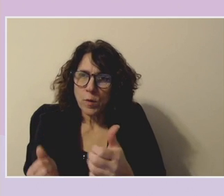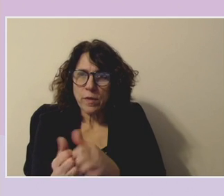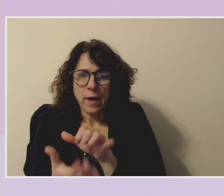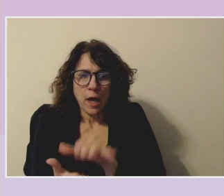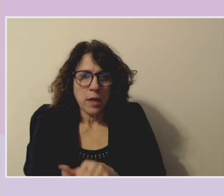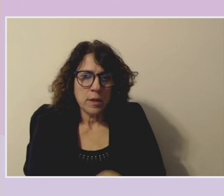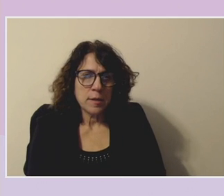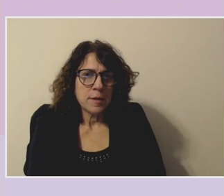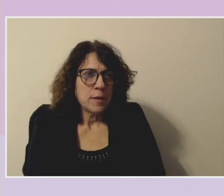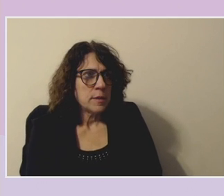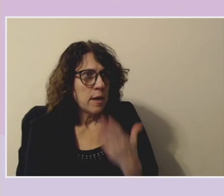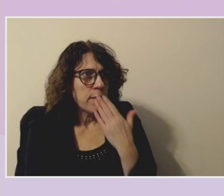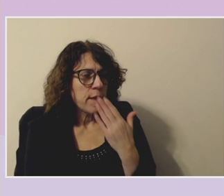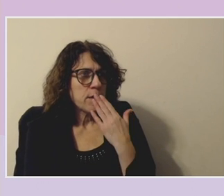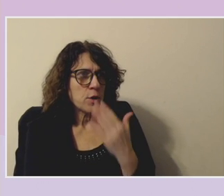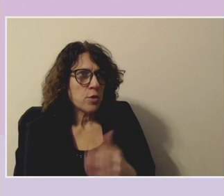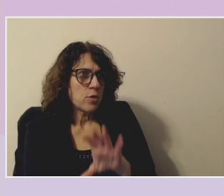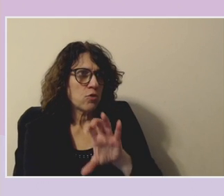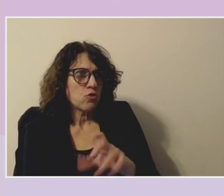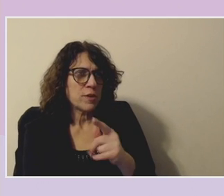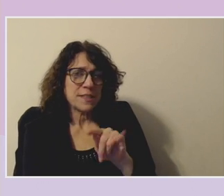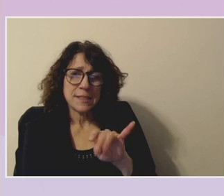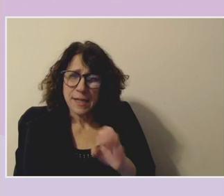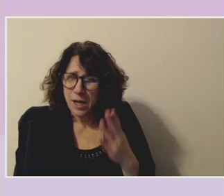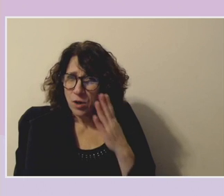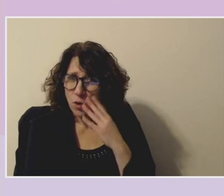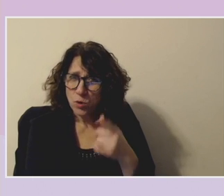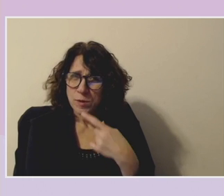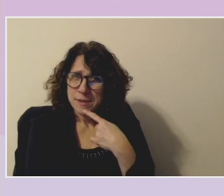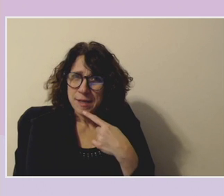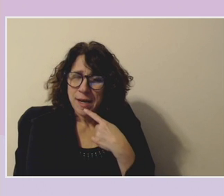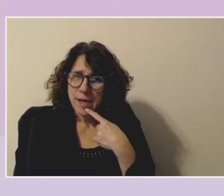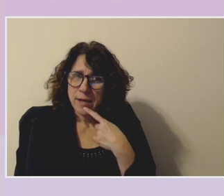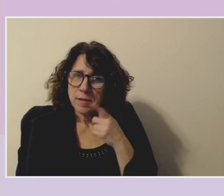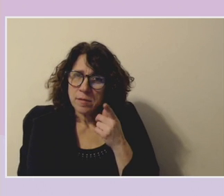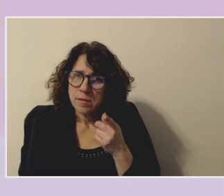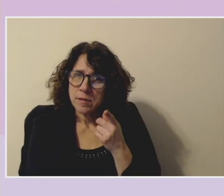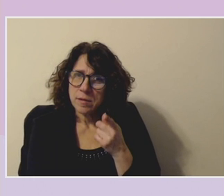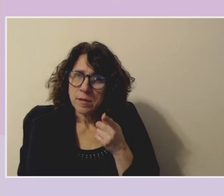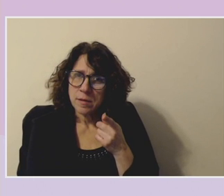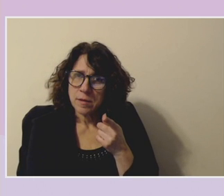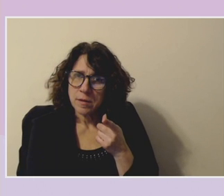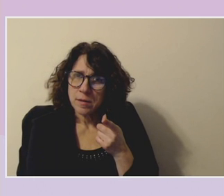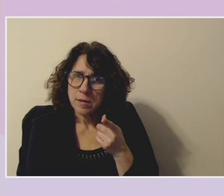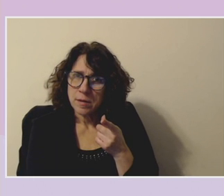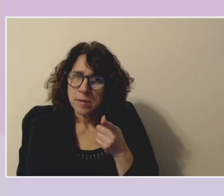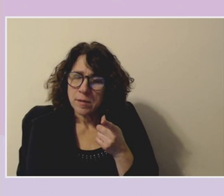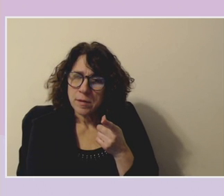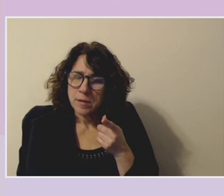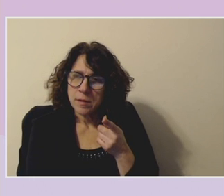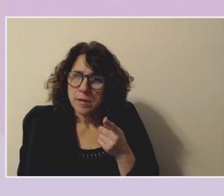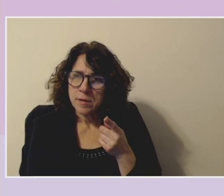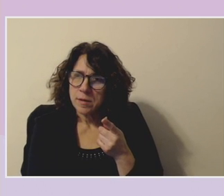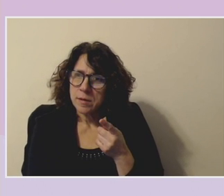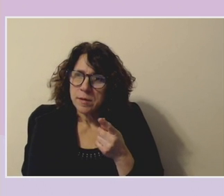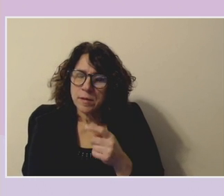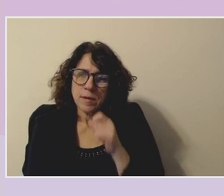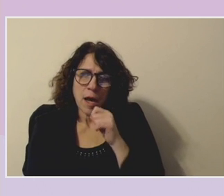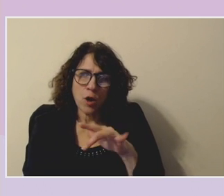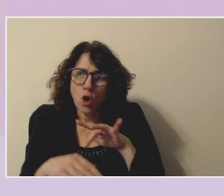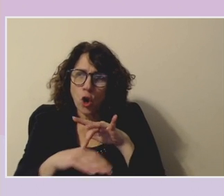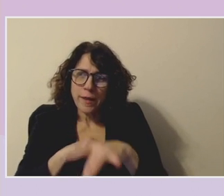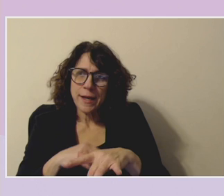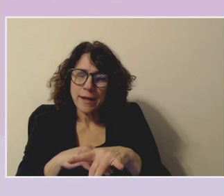Awesome. Thank you, Christy. And I know that you said at the top that you're not early on in the expansion, but we know